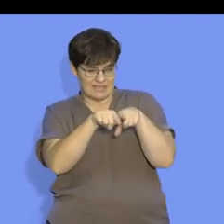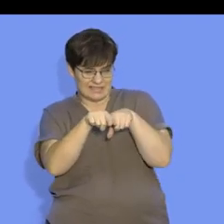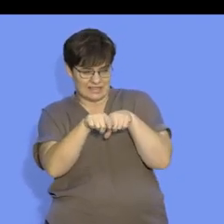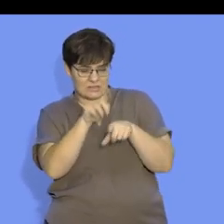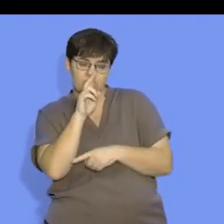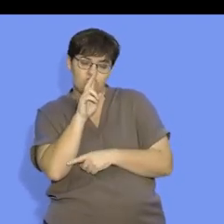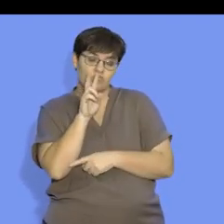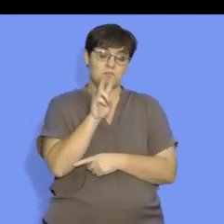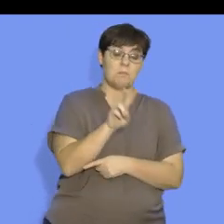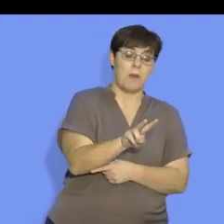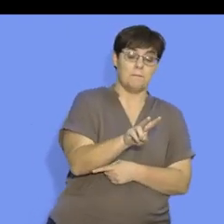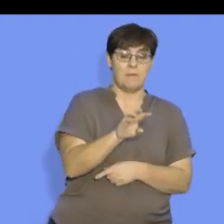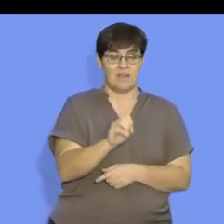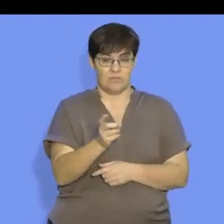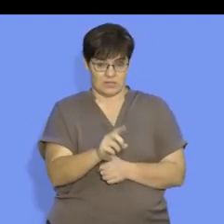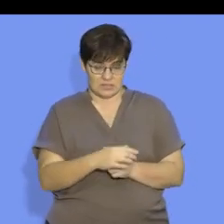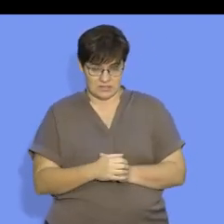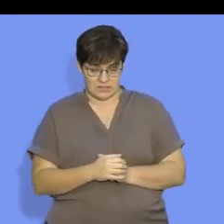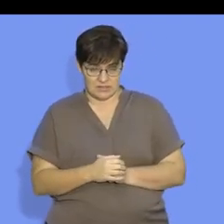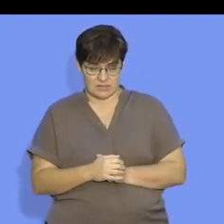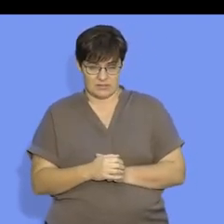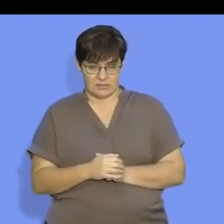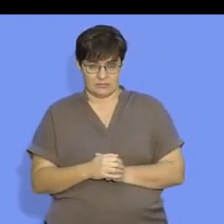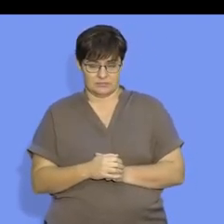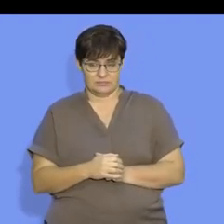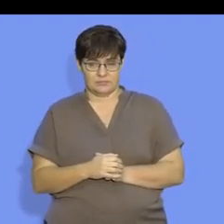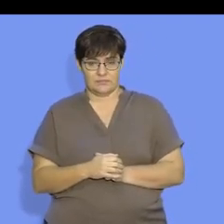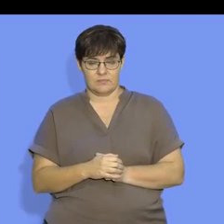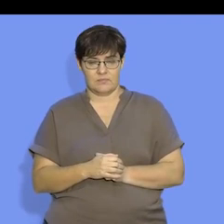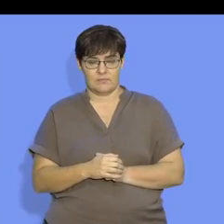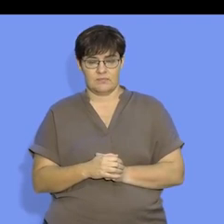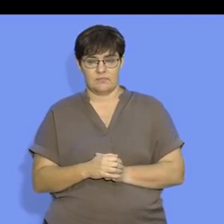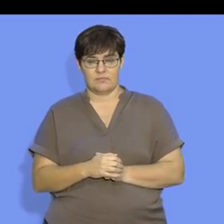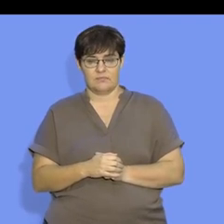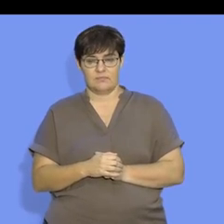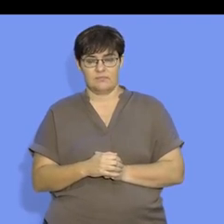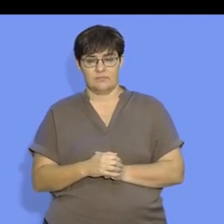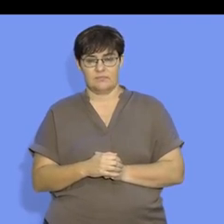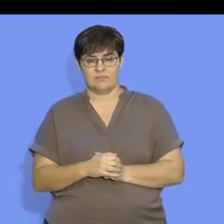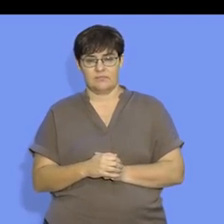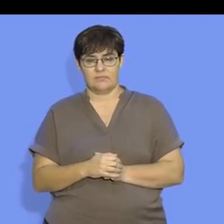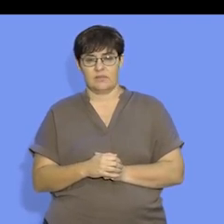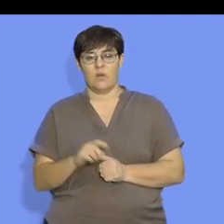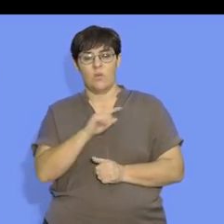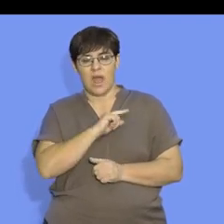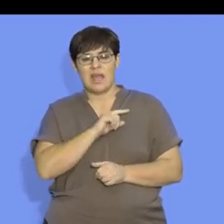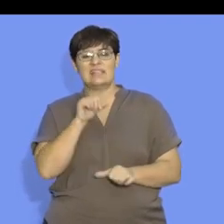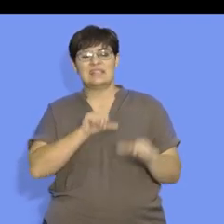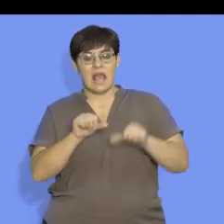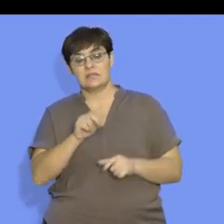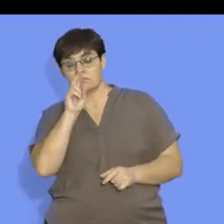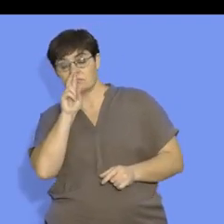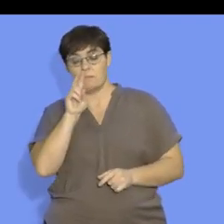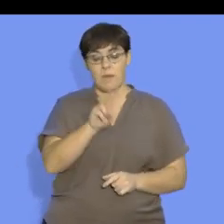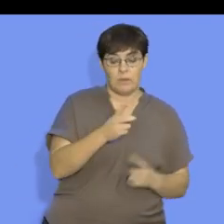now of experiments, okay? All right? So think about that. They always, because science